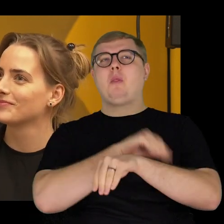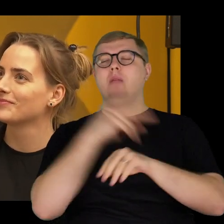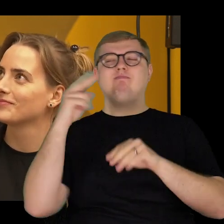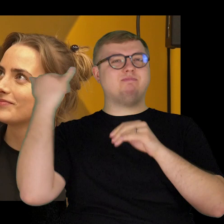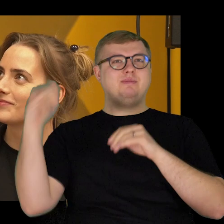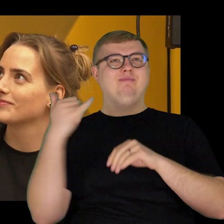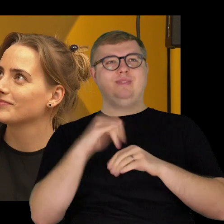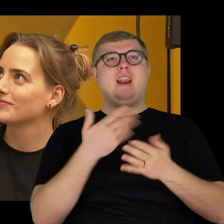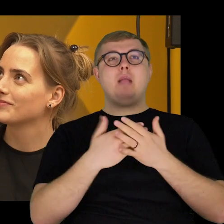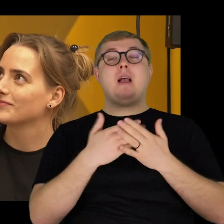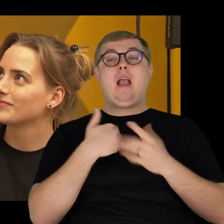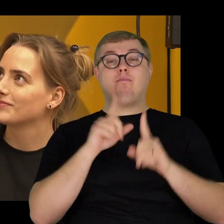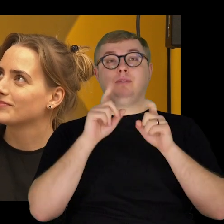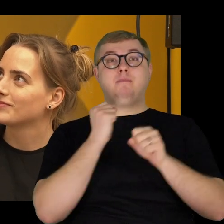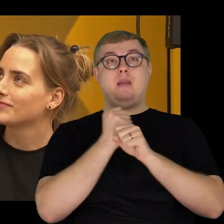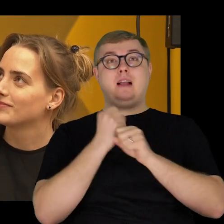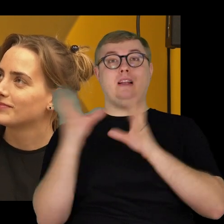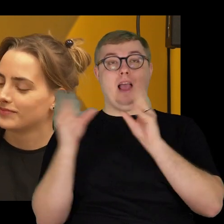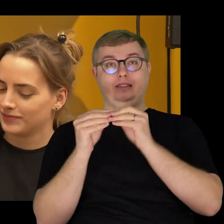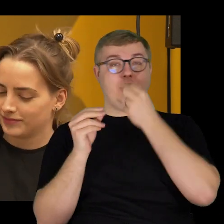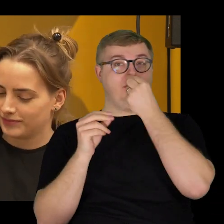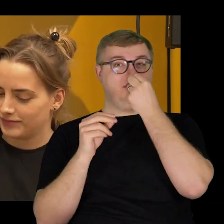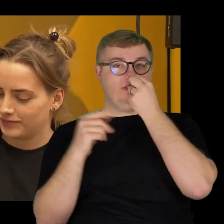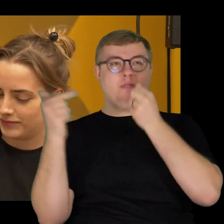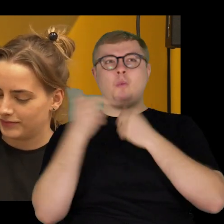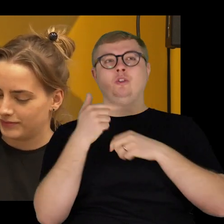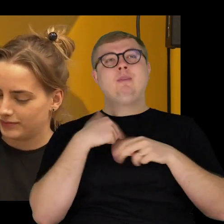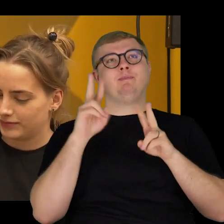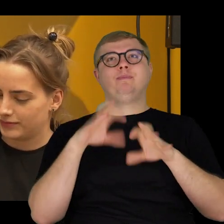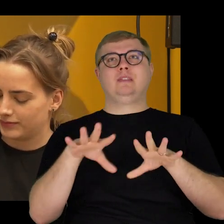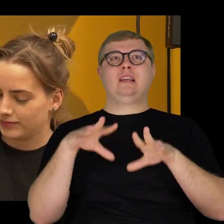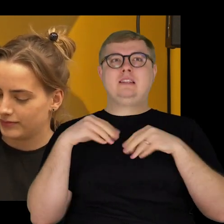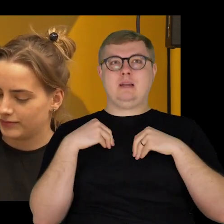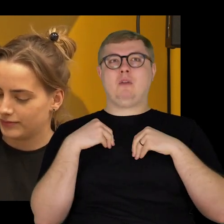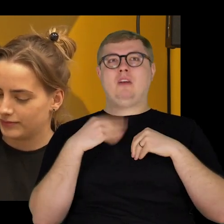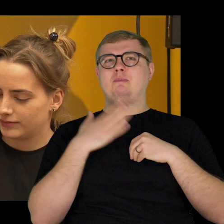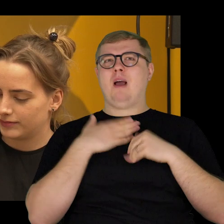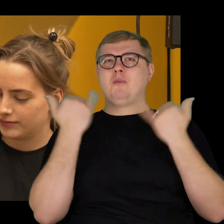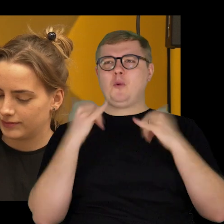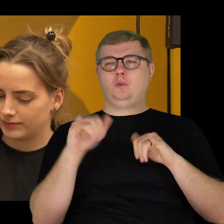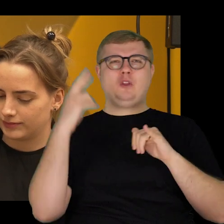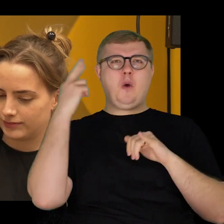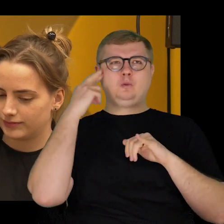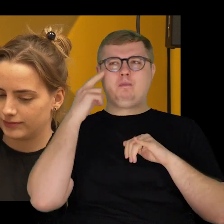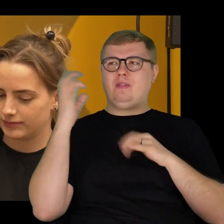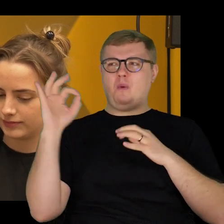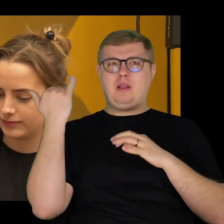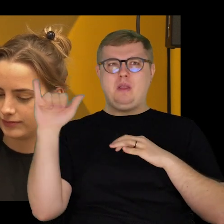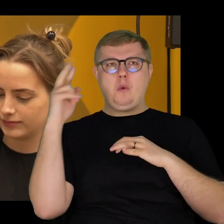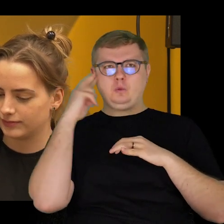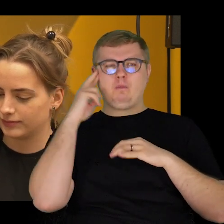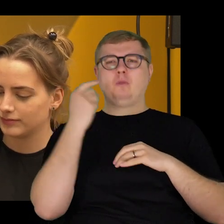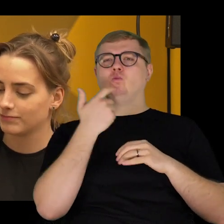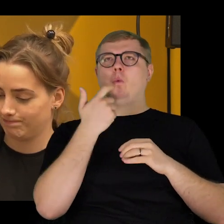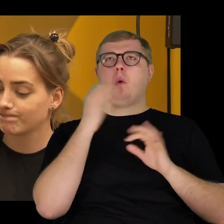work together, I think we have to accept that we have different understandings of what is